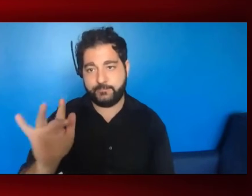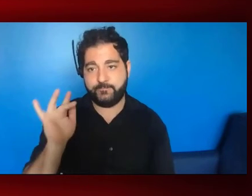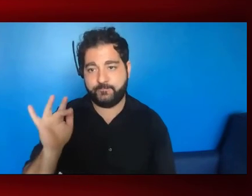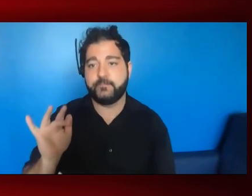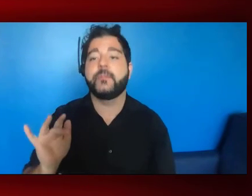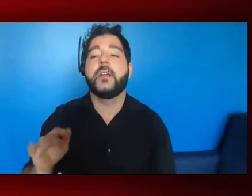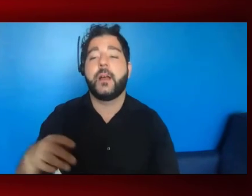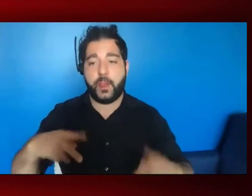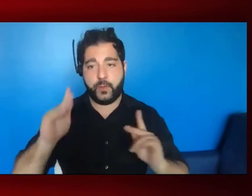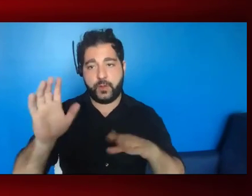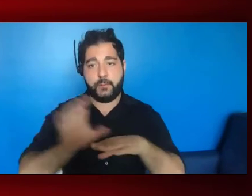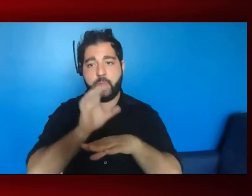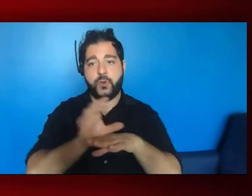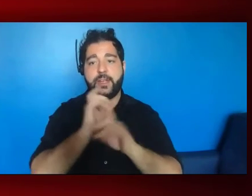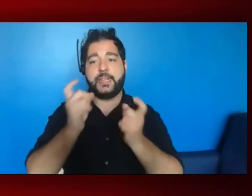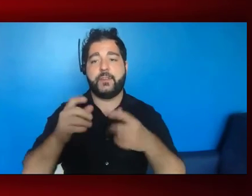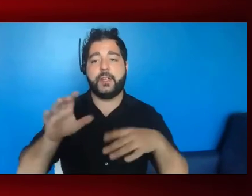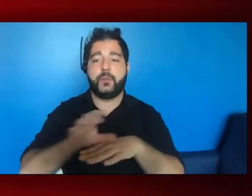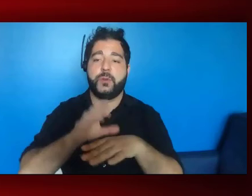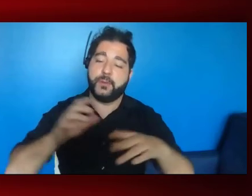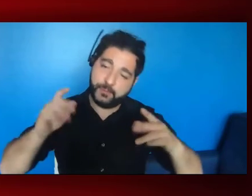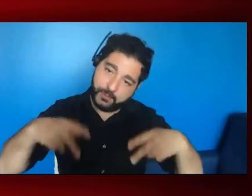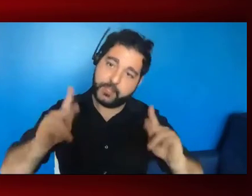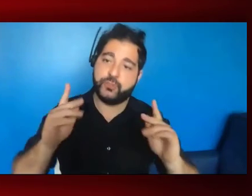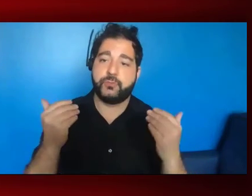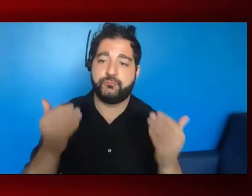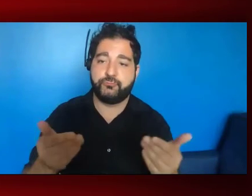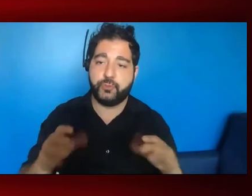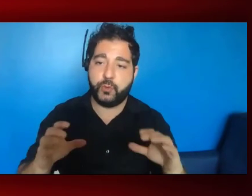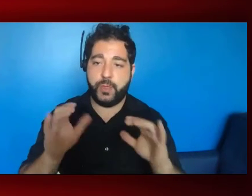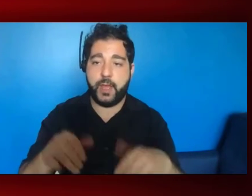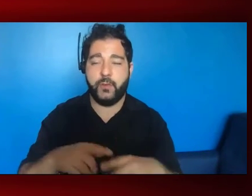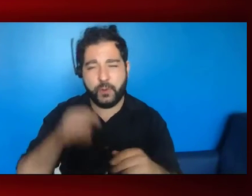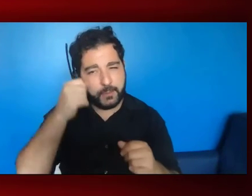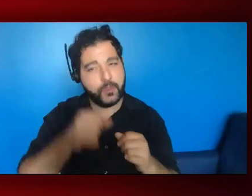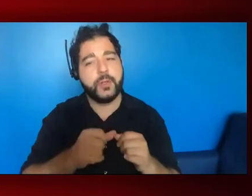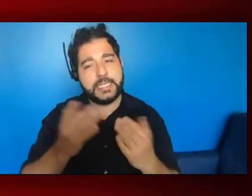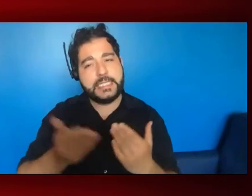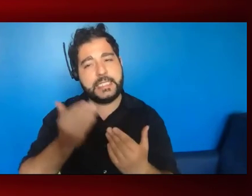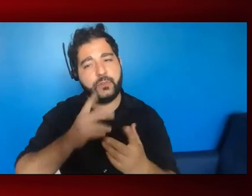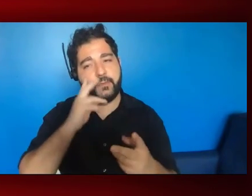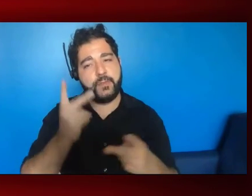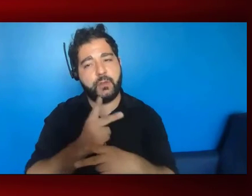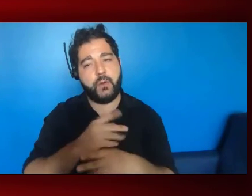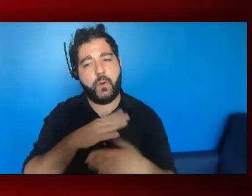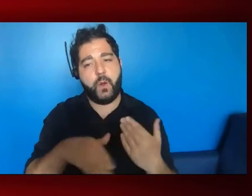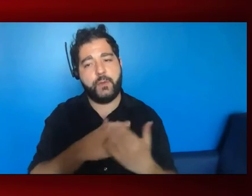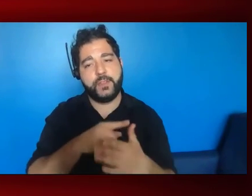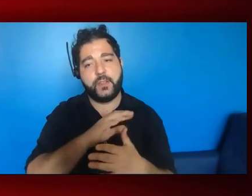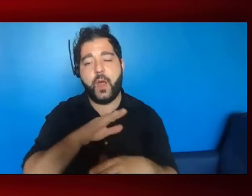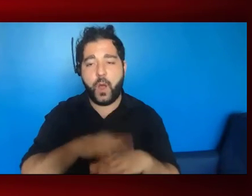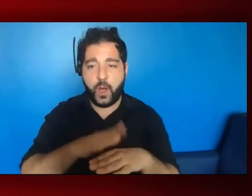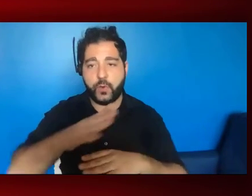Allow your computer or give your computer permission to do that. Remember, it's easier to navigate all of this on your desktop